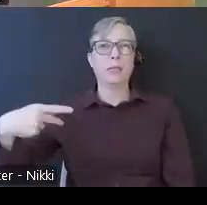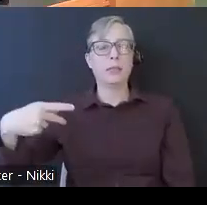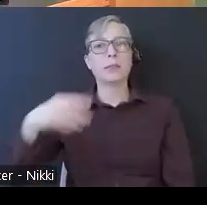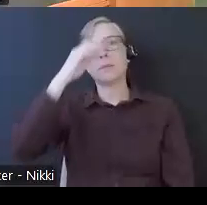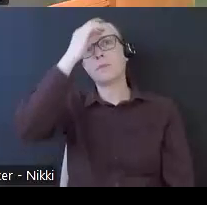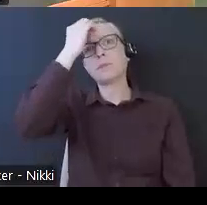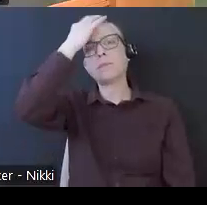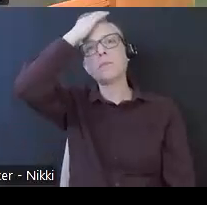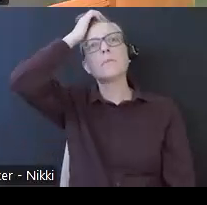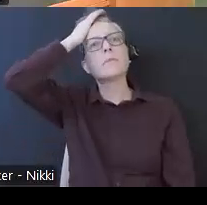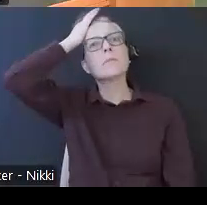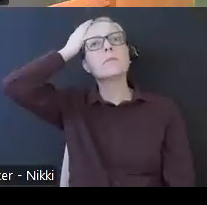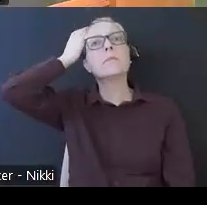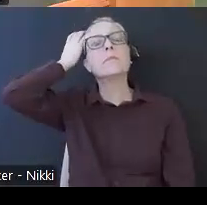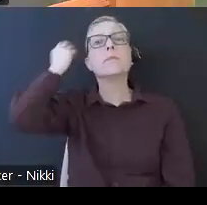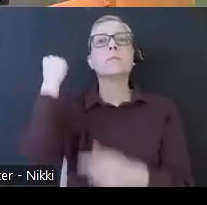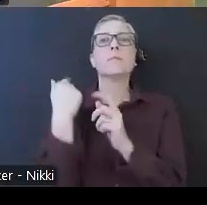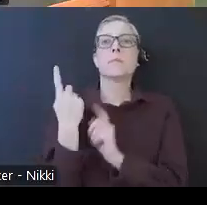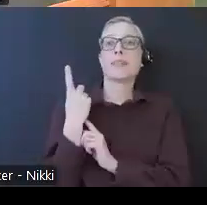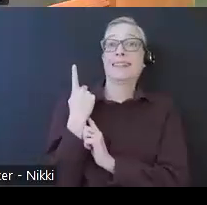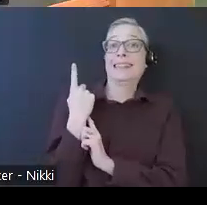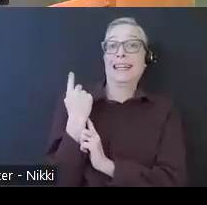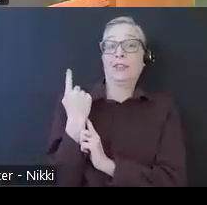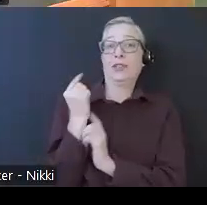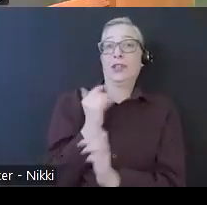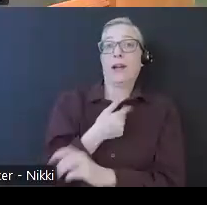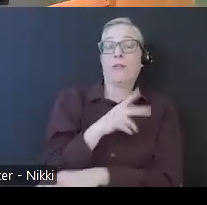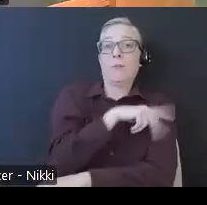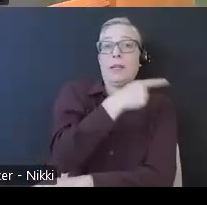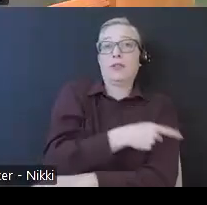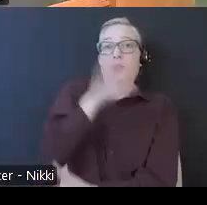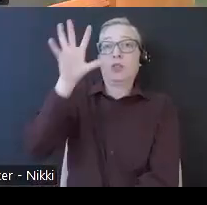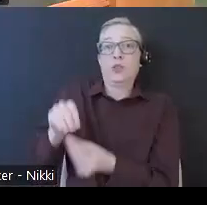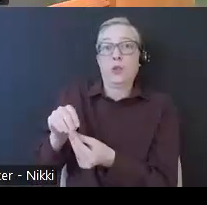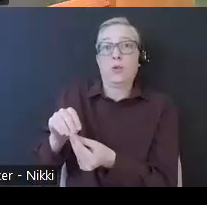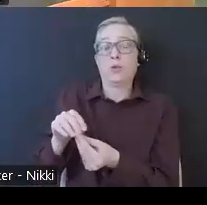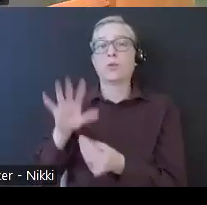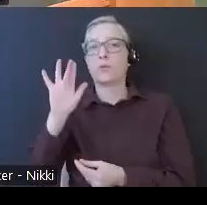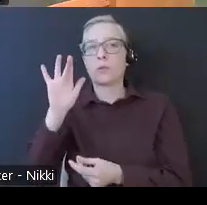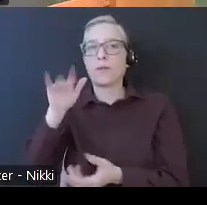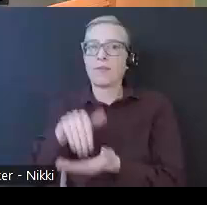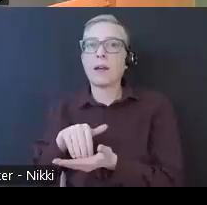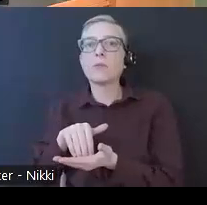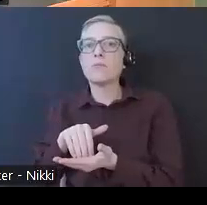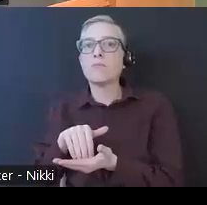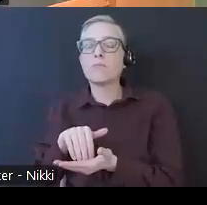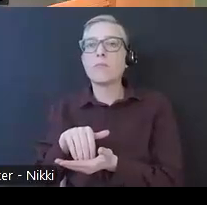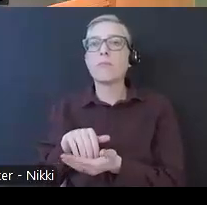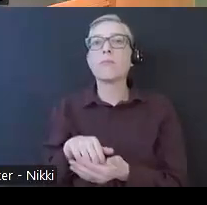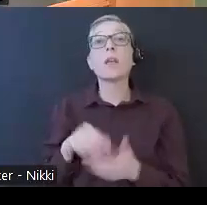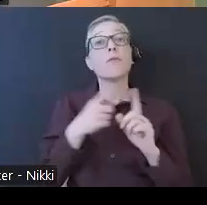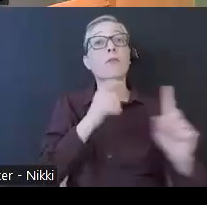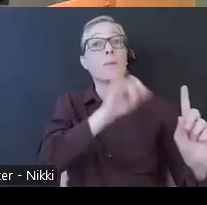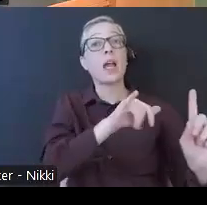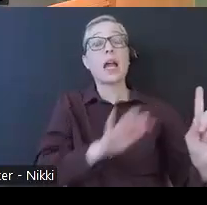But last year, we had 25,000 patients. And of those 25,000 patients, nearly 2,200